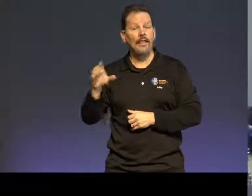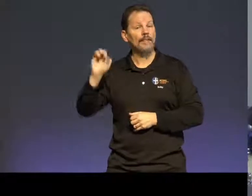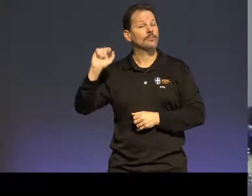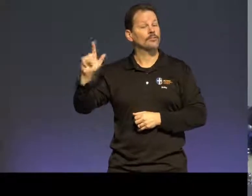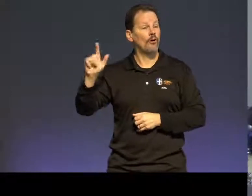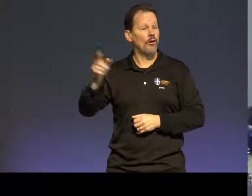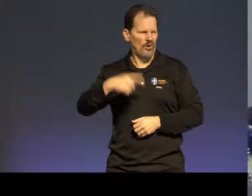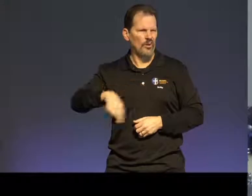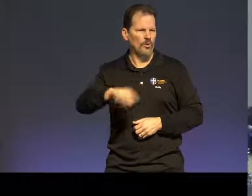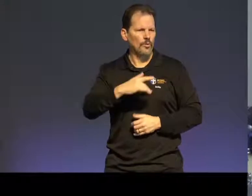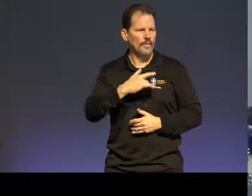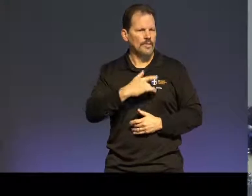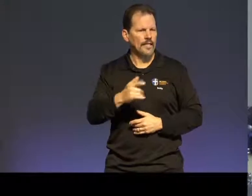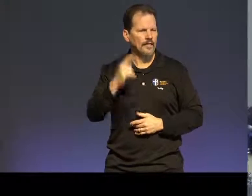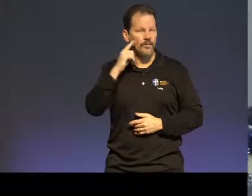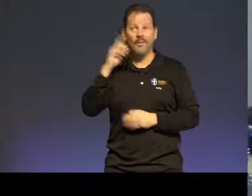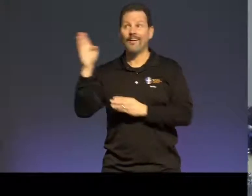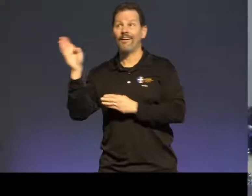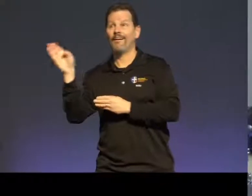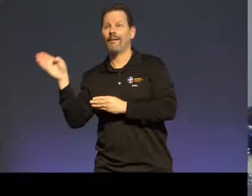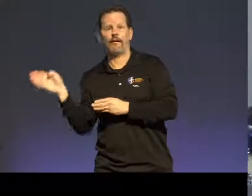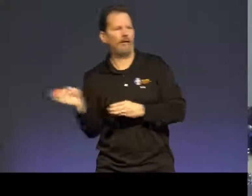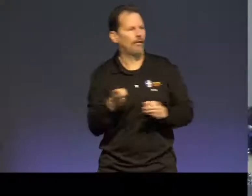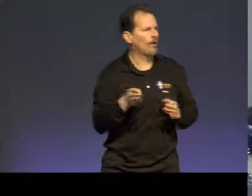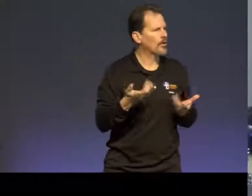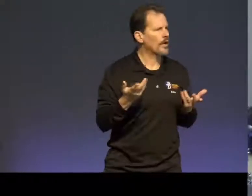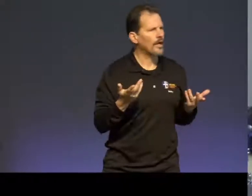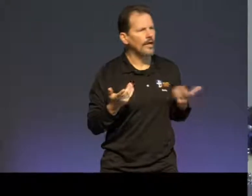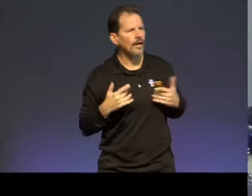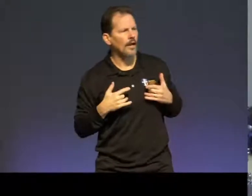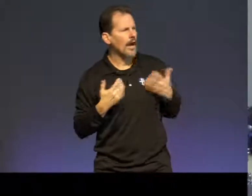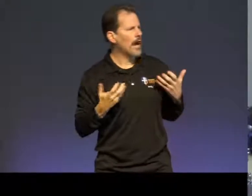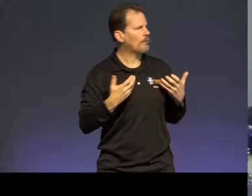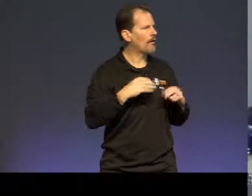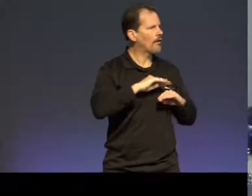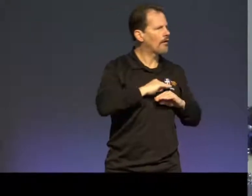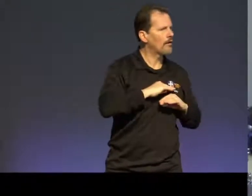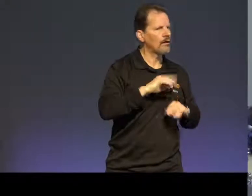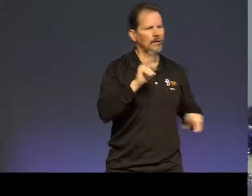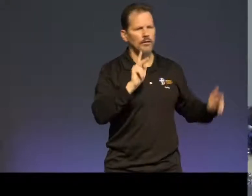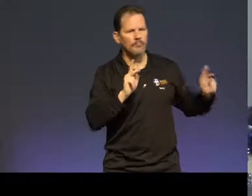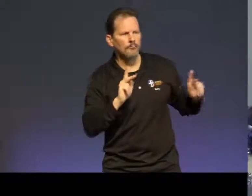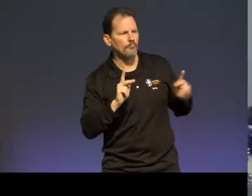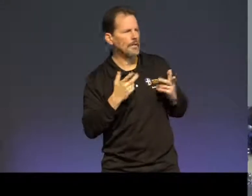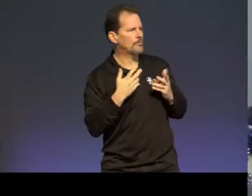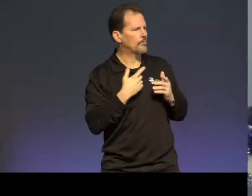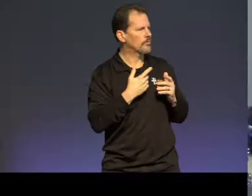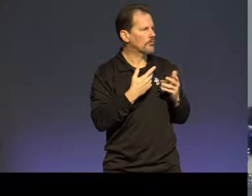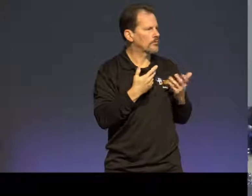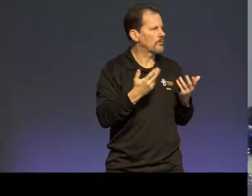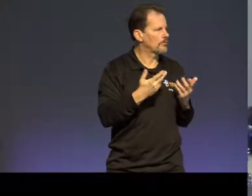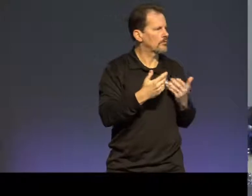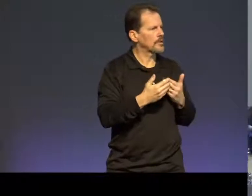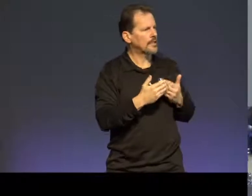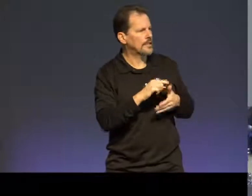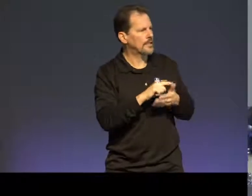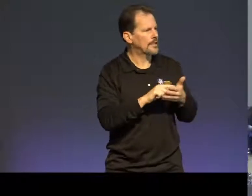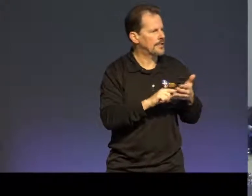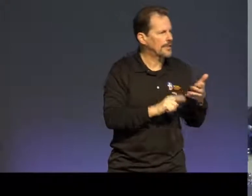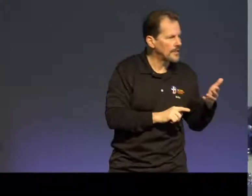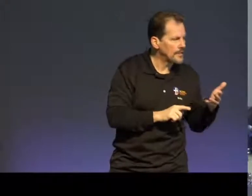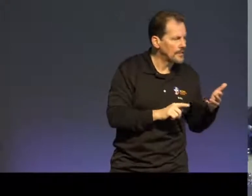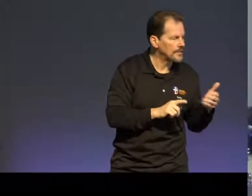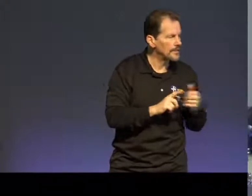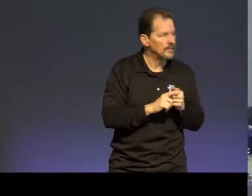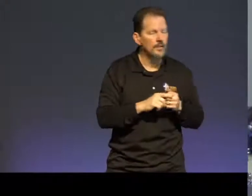find pleasure in much more often than we look at what God has already done. You see, when we look in this context, Saul doesn't look back and say, God delivered us from